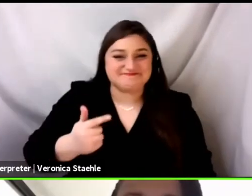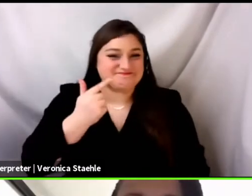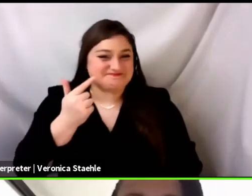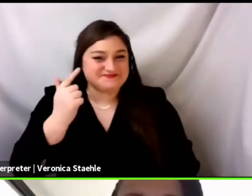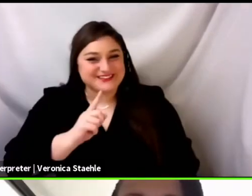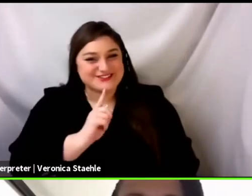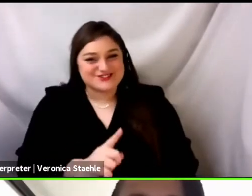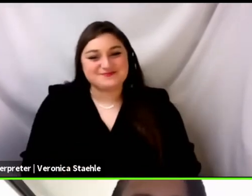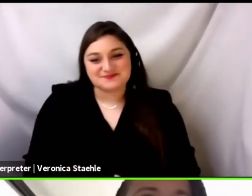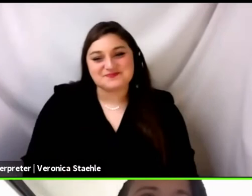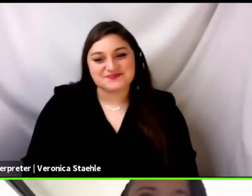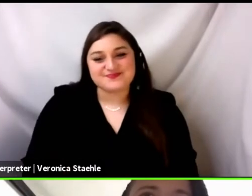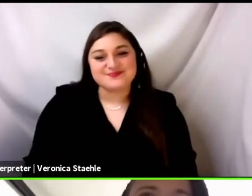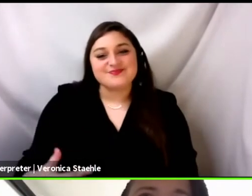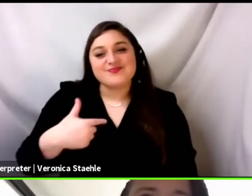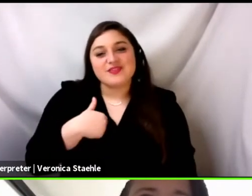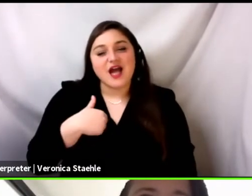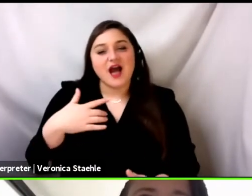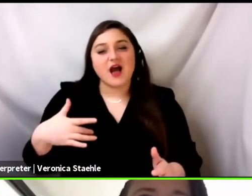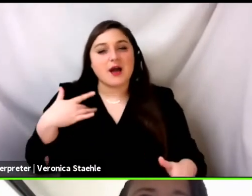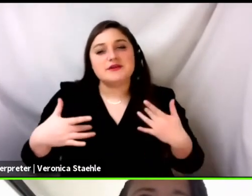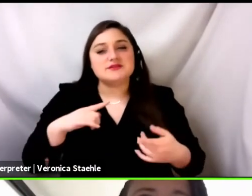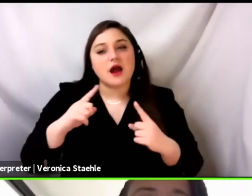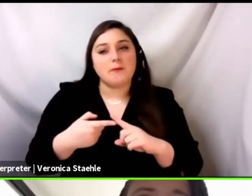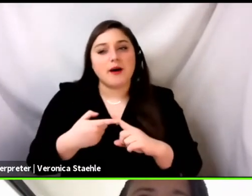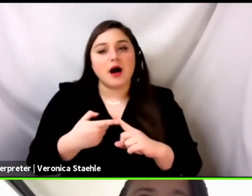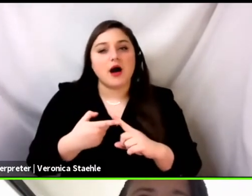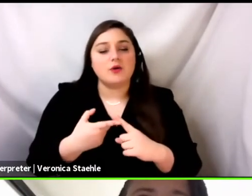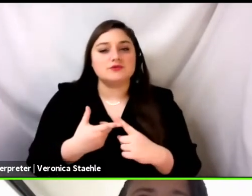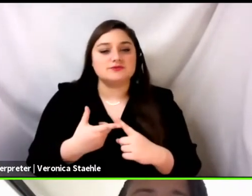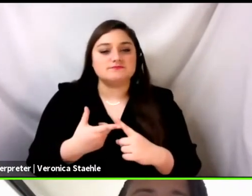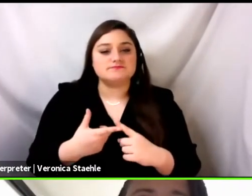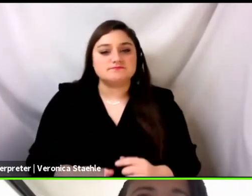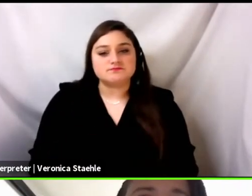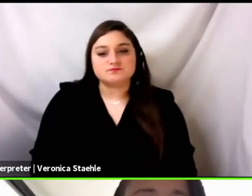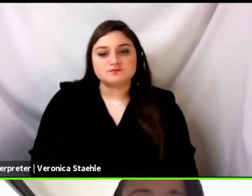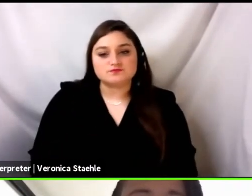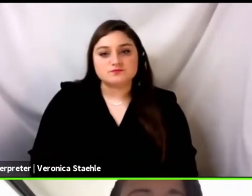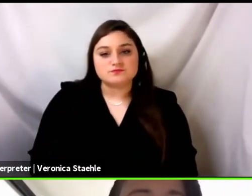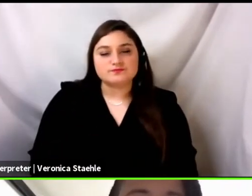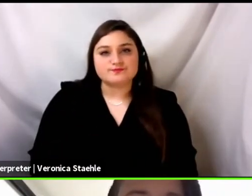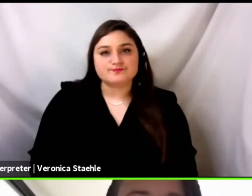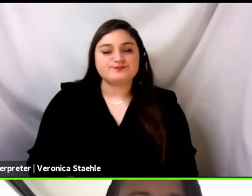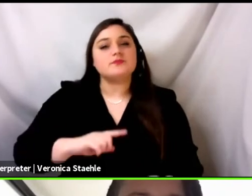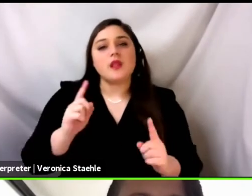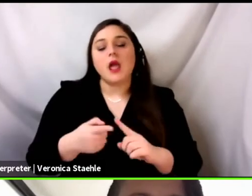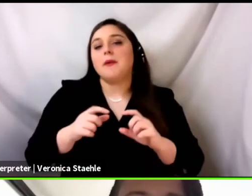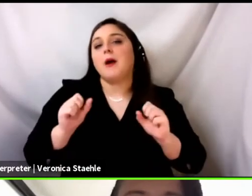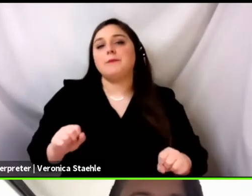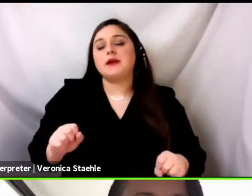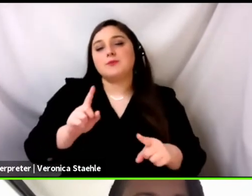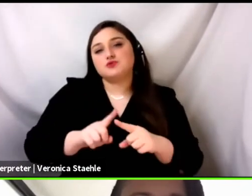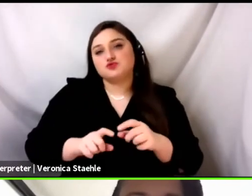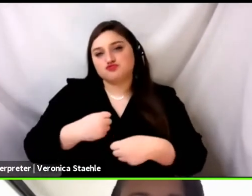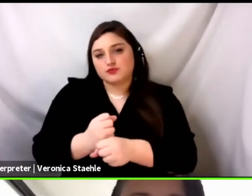I'm excited about the potential to build more of a community amidst all